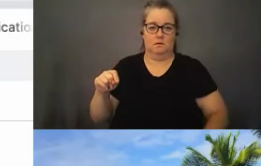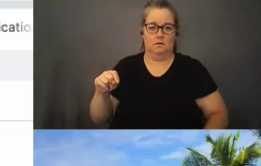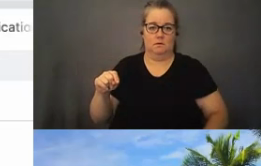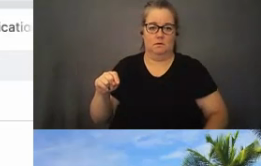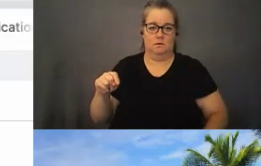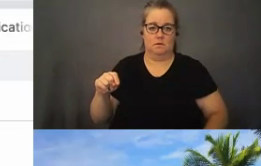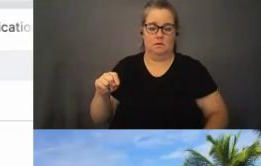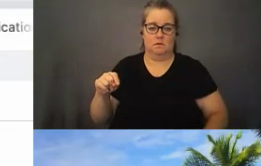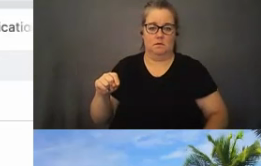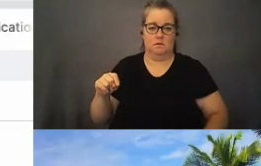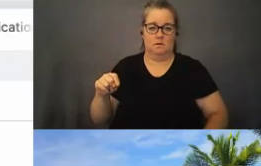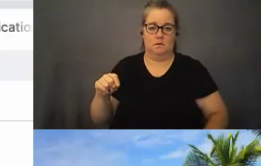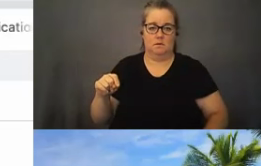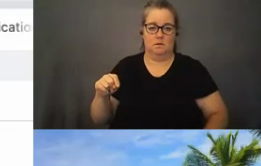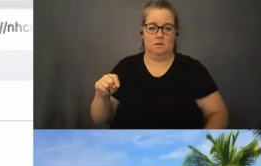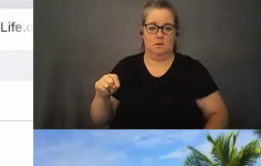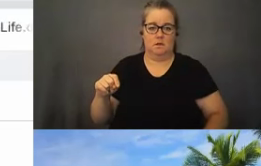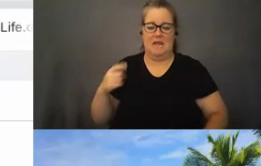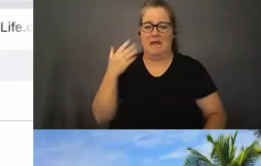okay, I don't know what's happening. Let's try it again.